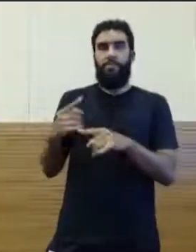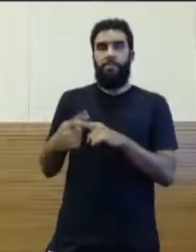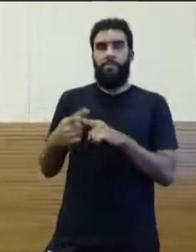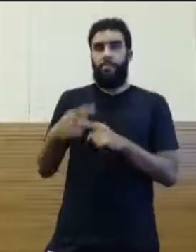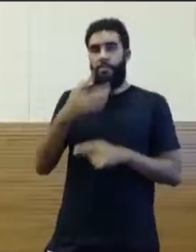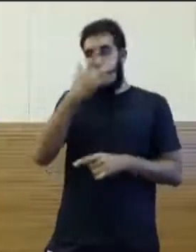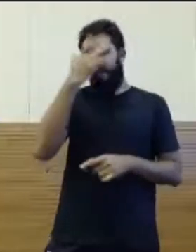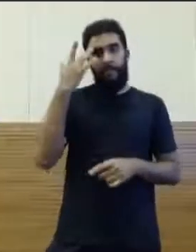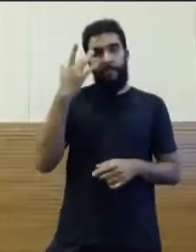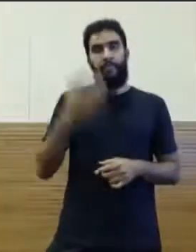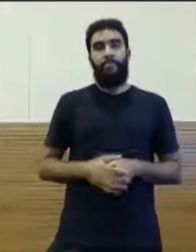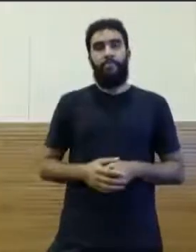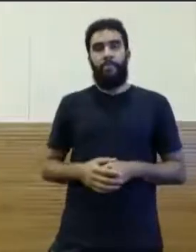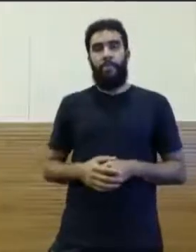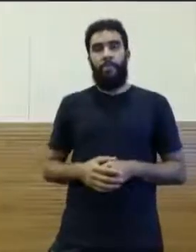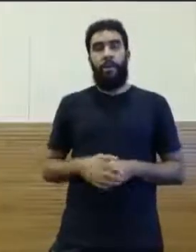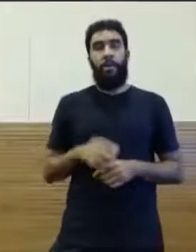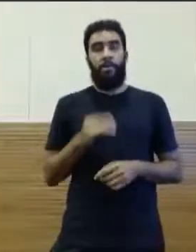supermarket,